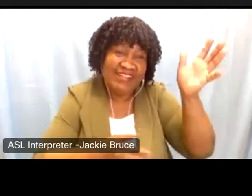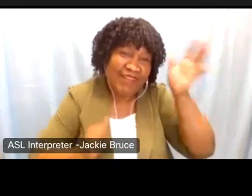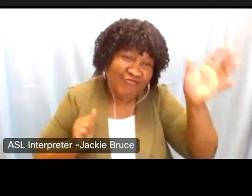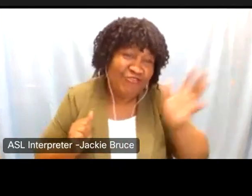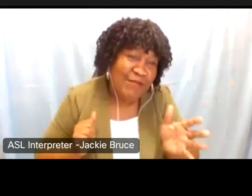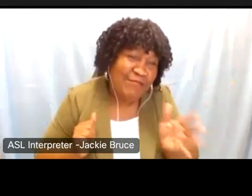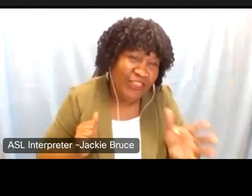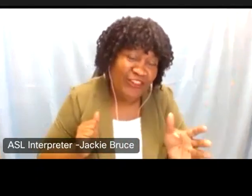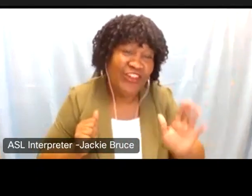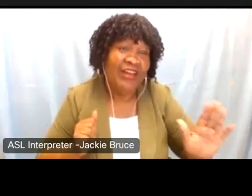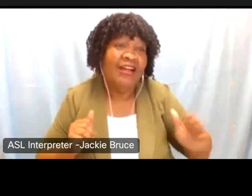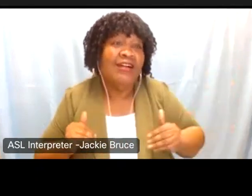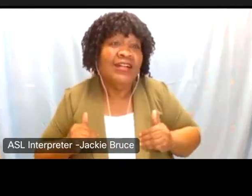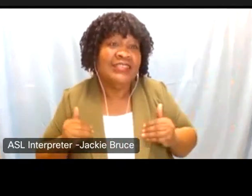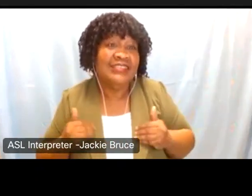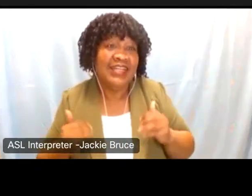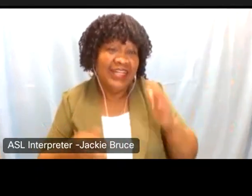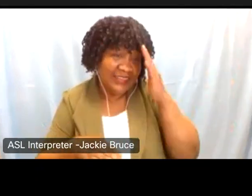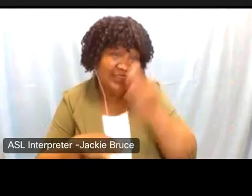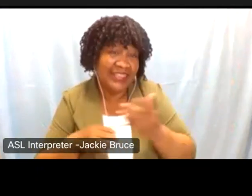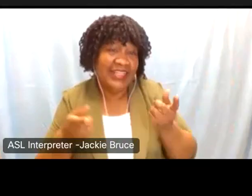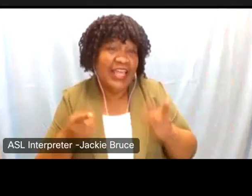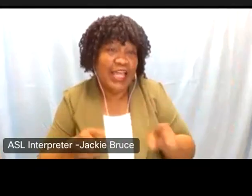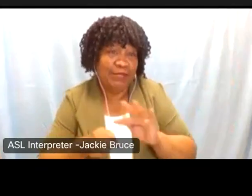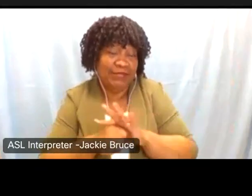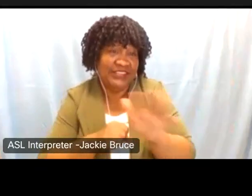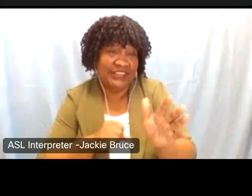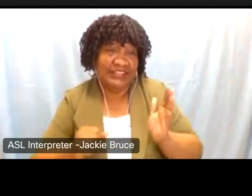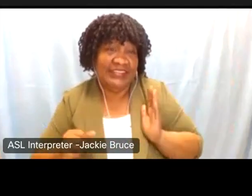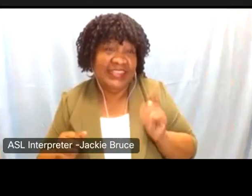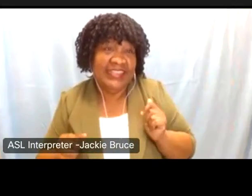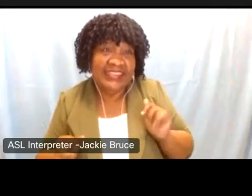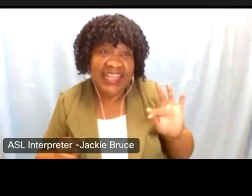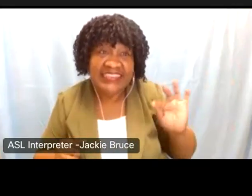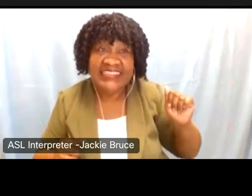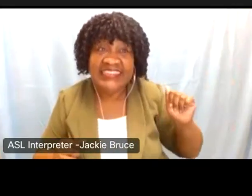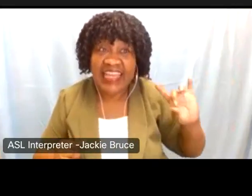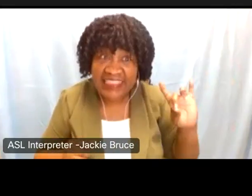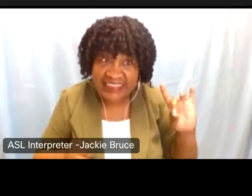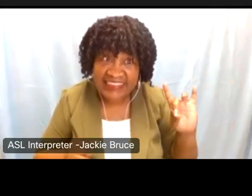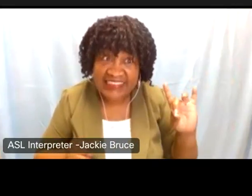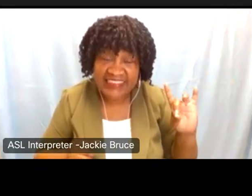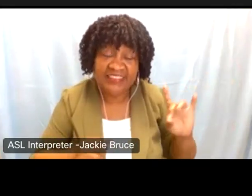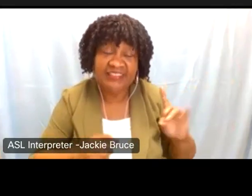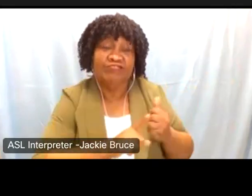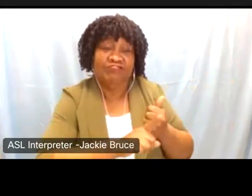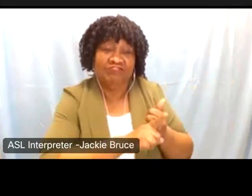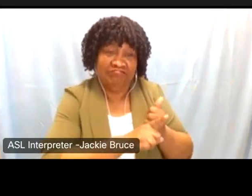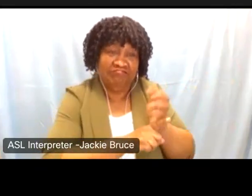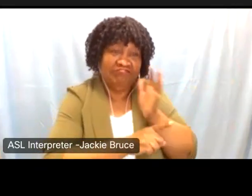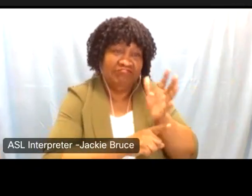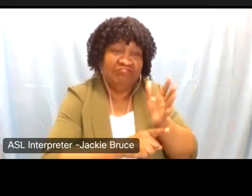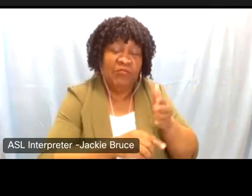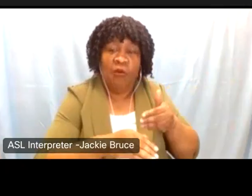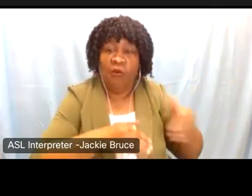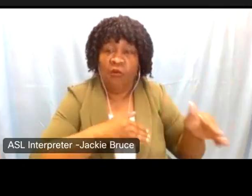son during the pandemic of 1918. And she walked from